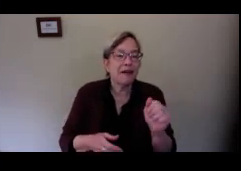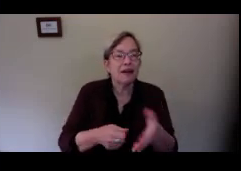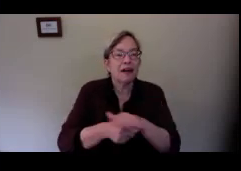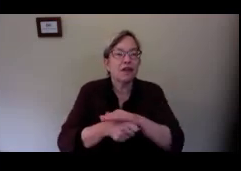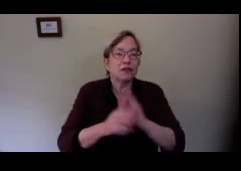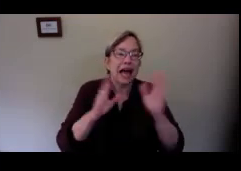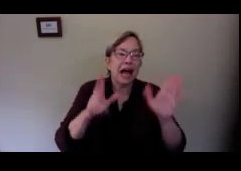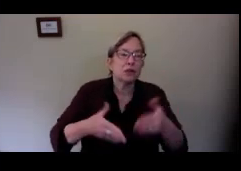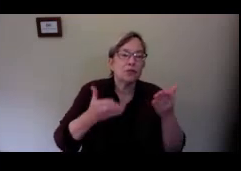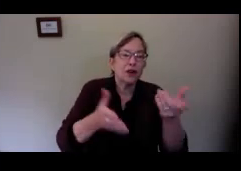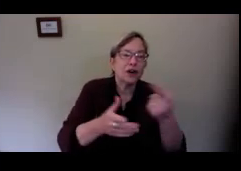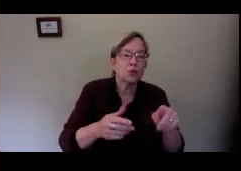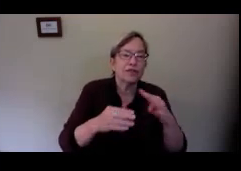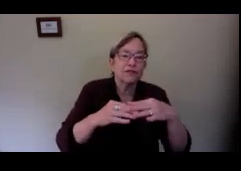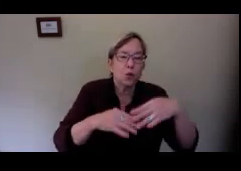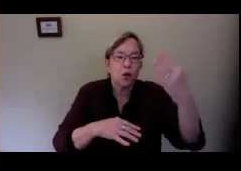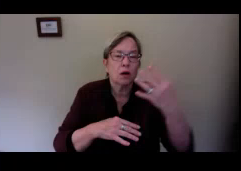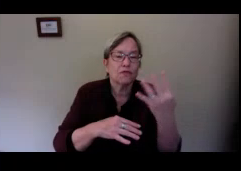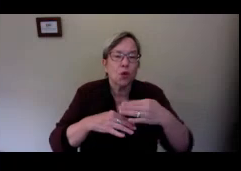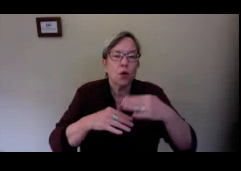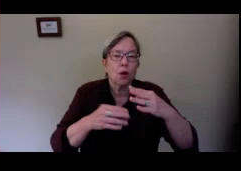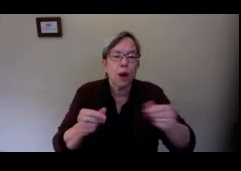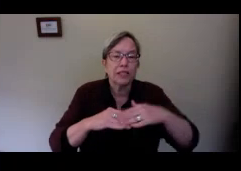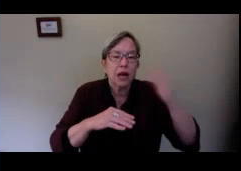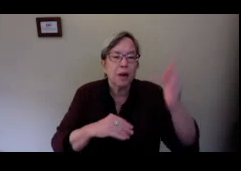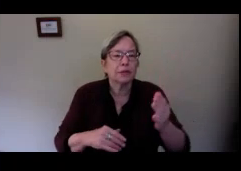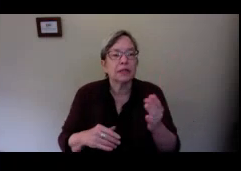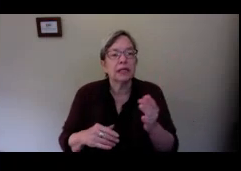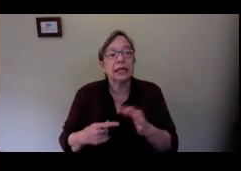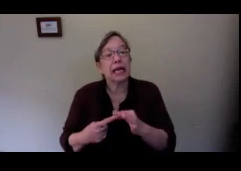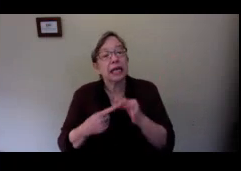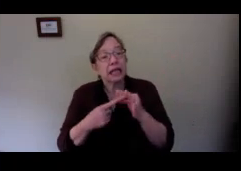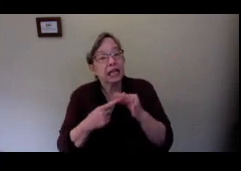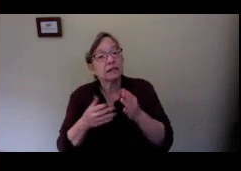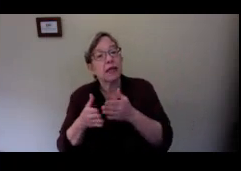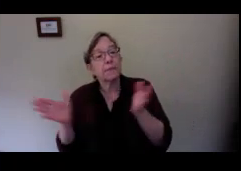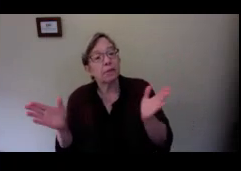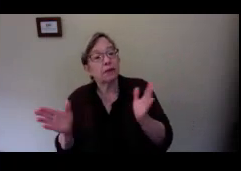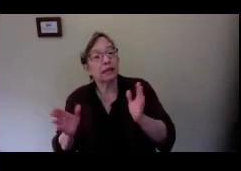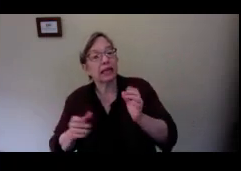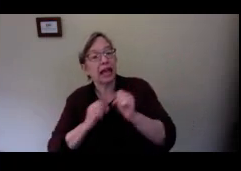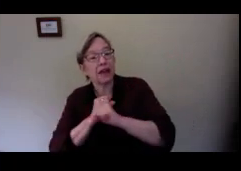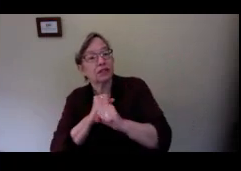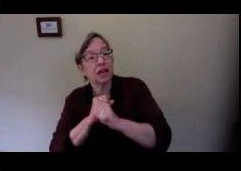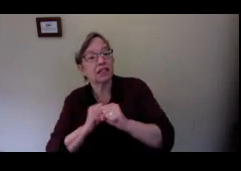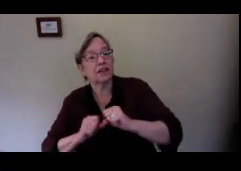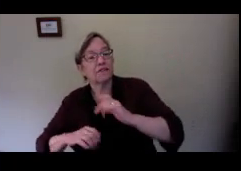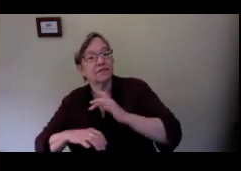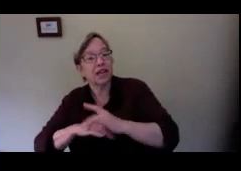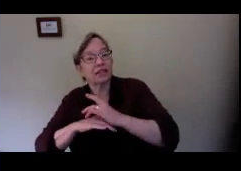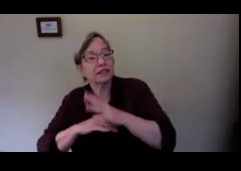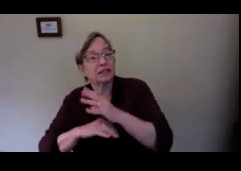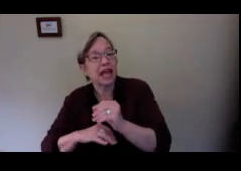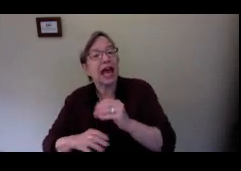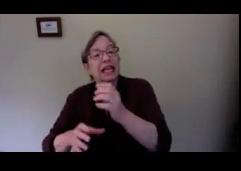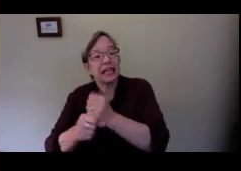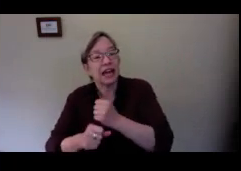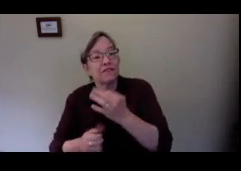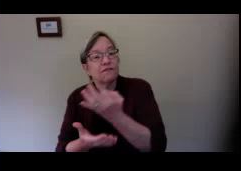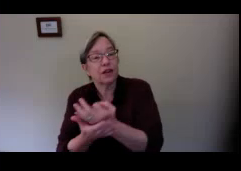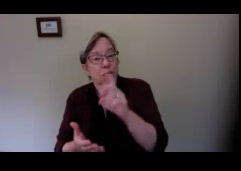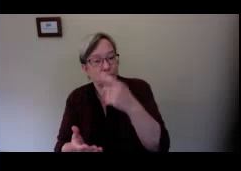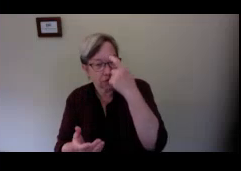or more properties unless they publicly advertise vacancies or receive federal funding. And the PHRA,